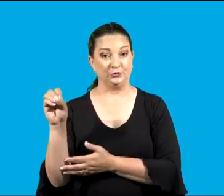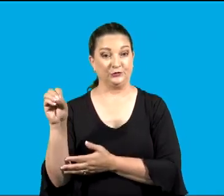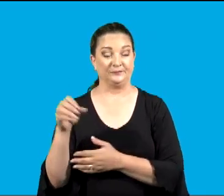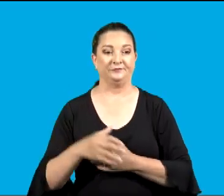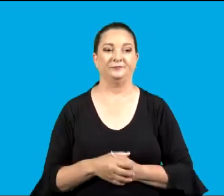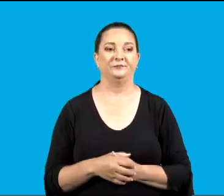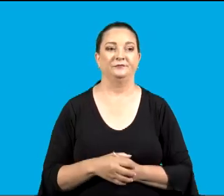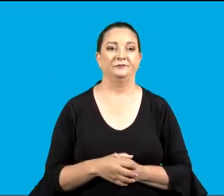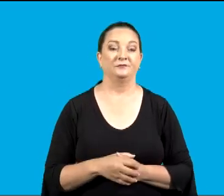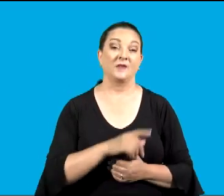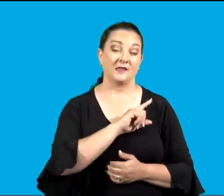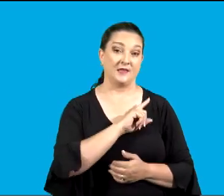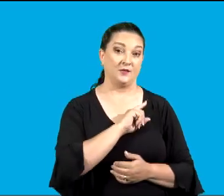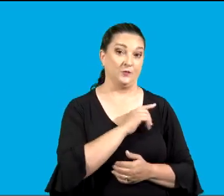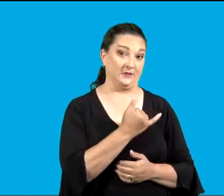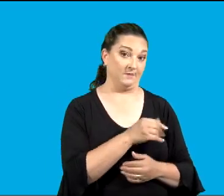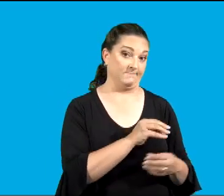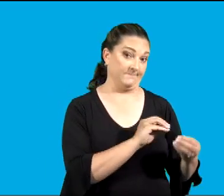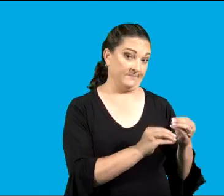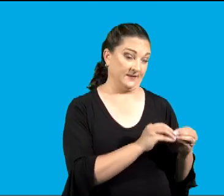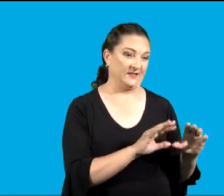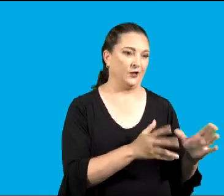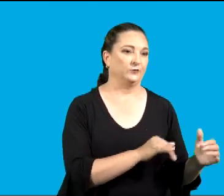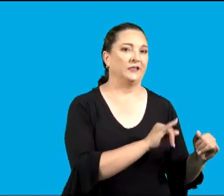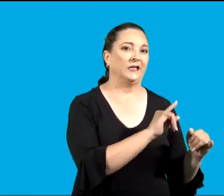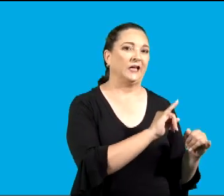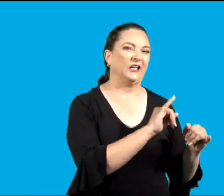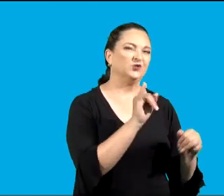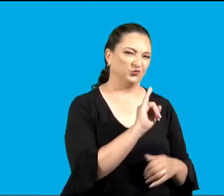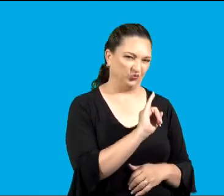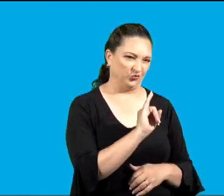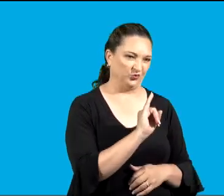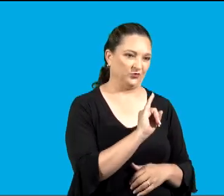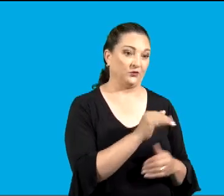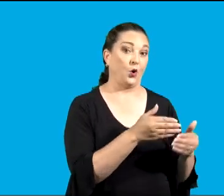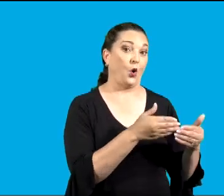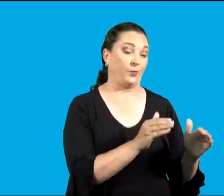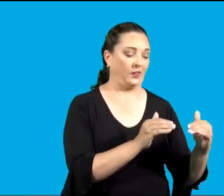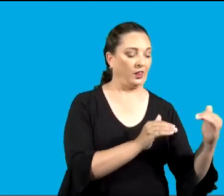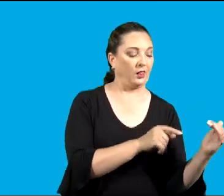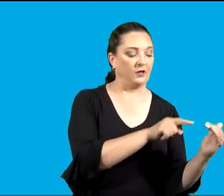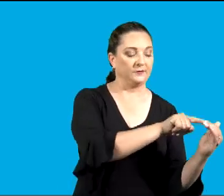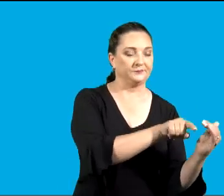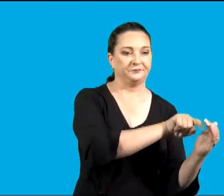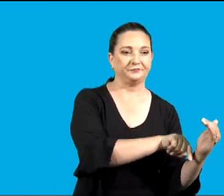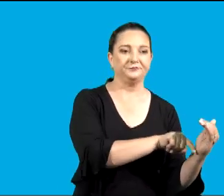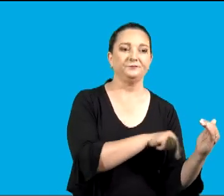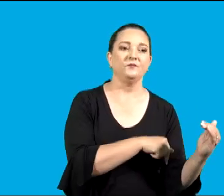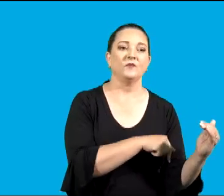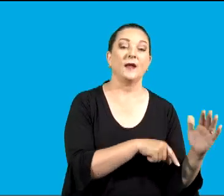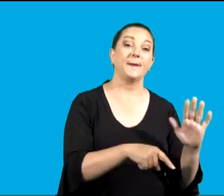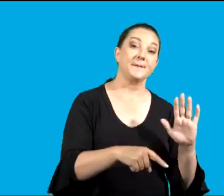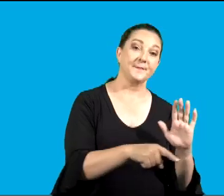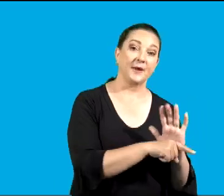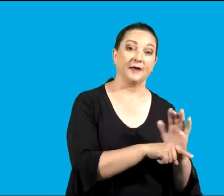13,200. So I would come here and I would say insurance, open bracket, I'm going to